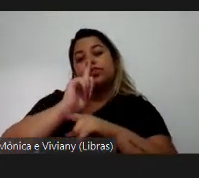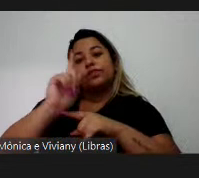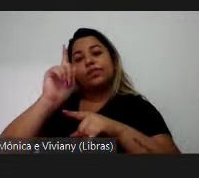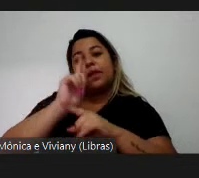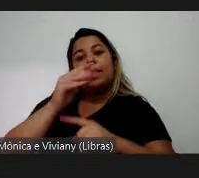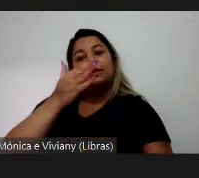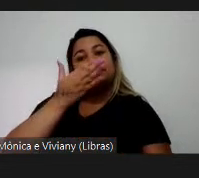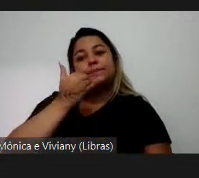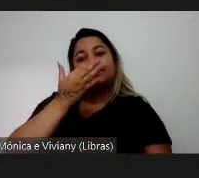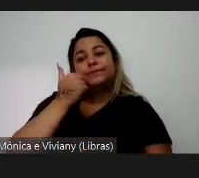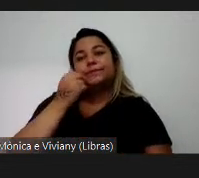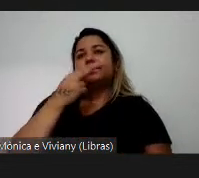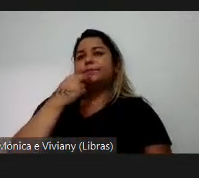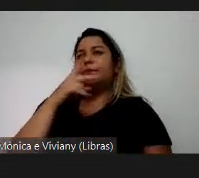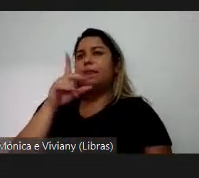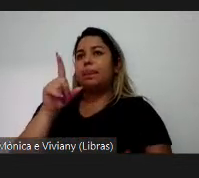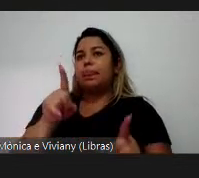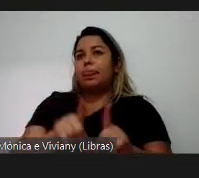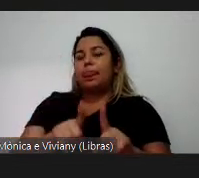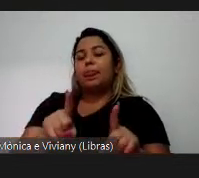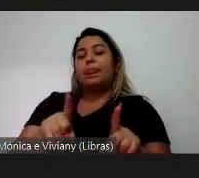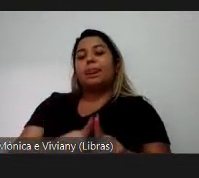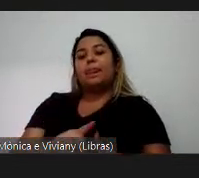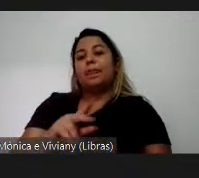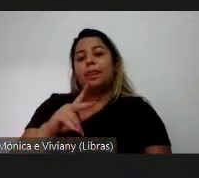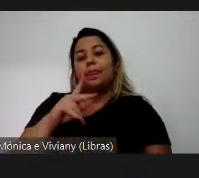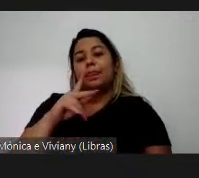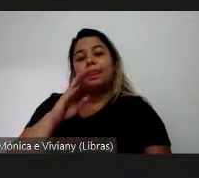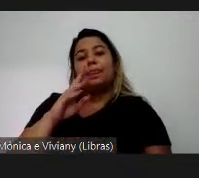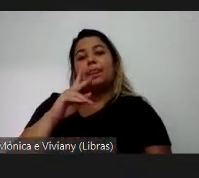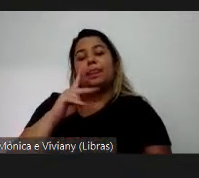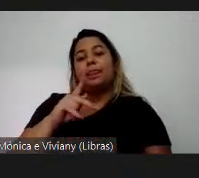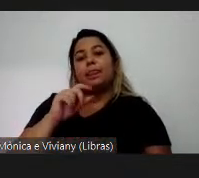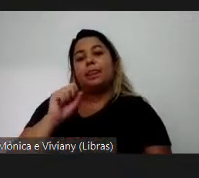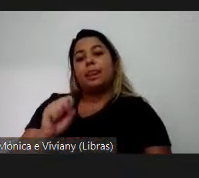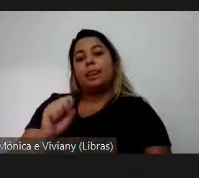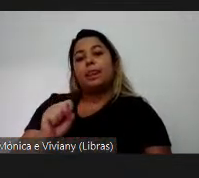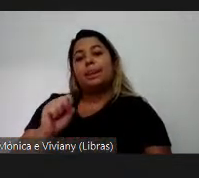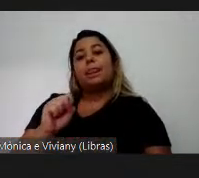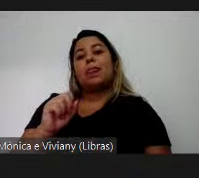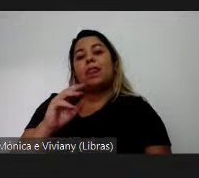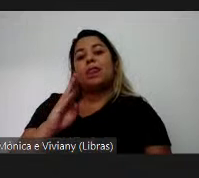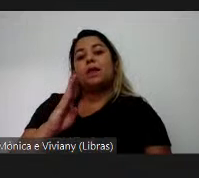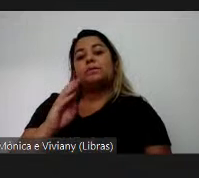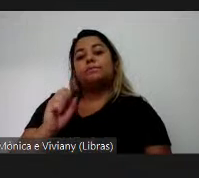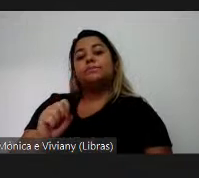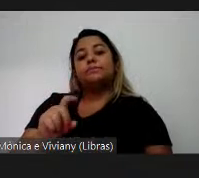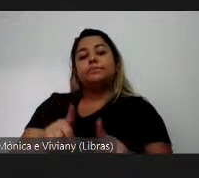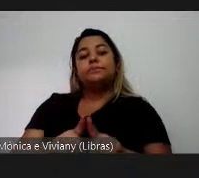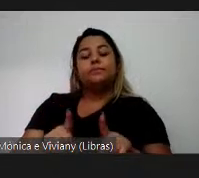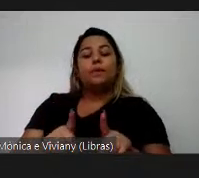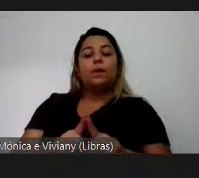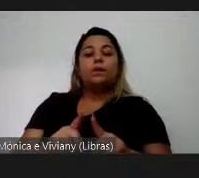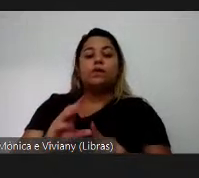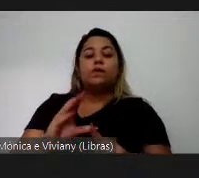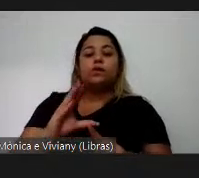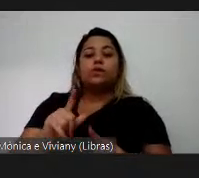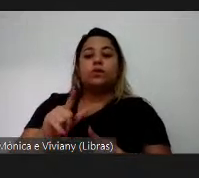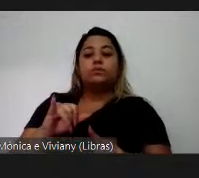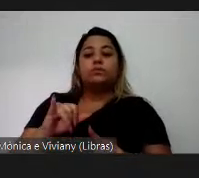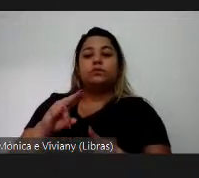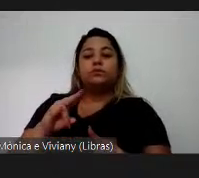base management, the nutrition and the primary care